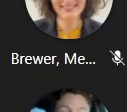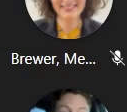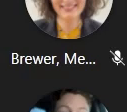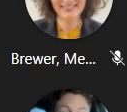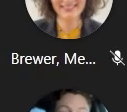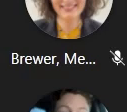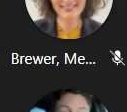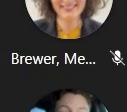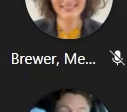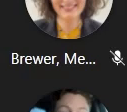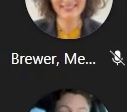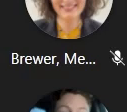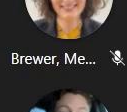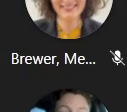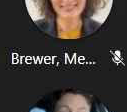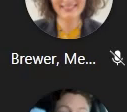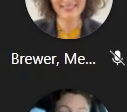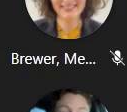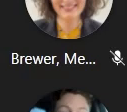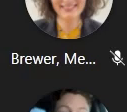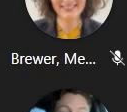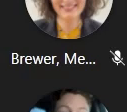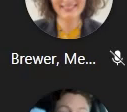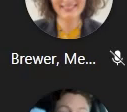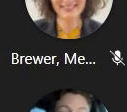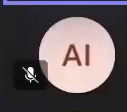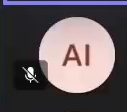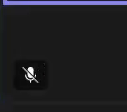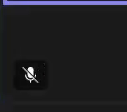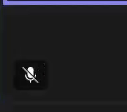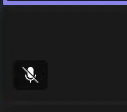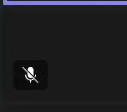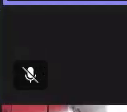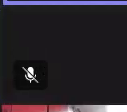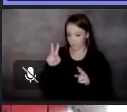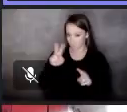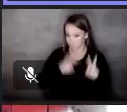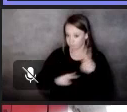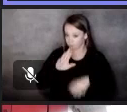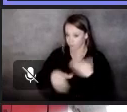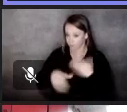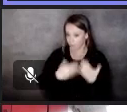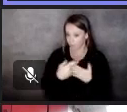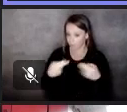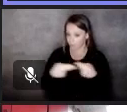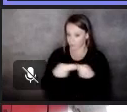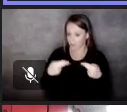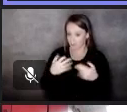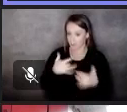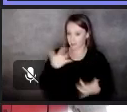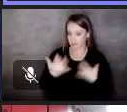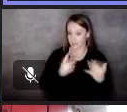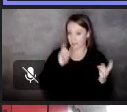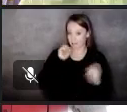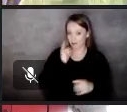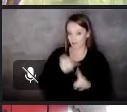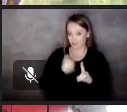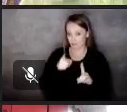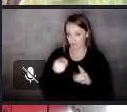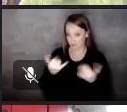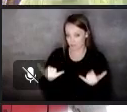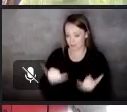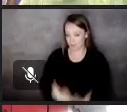I'm so excited. I've looked at your slides and just excited about all the things you have to say today. So, Mandy, you can take it away.